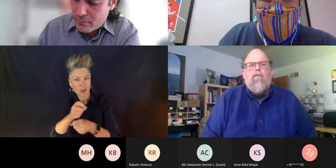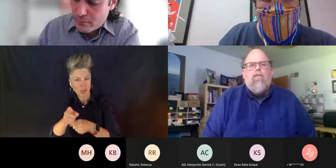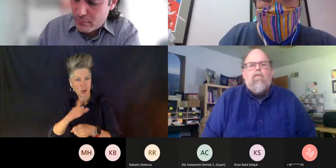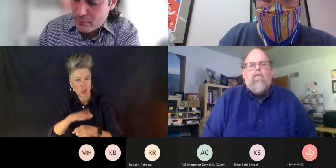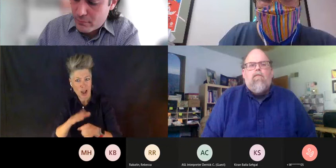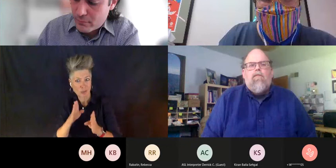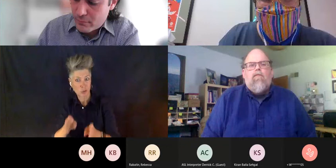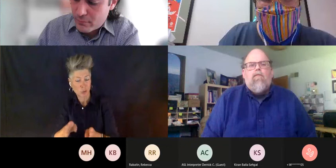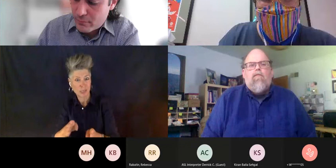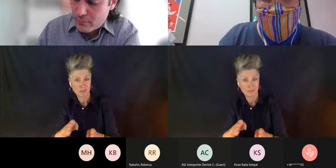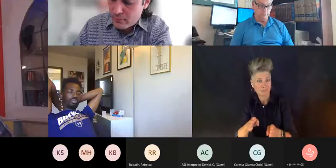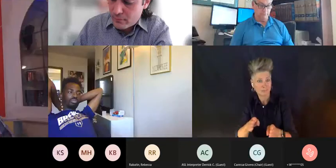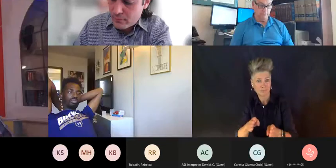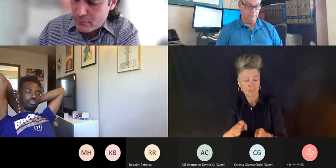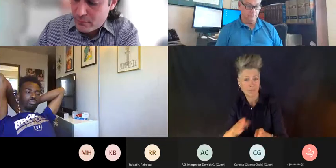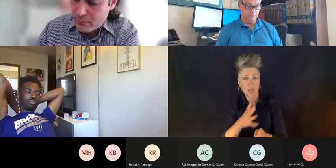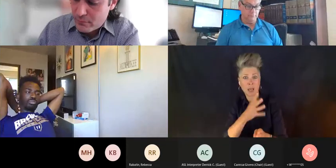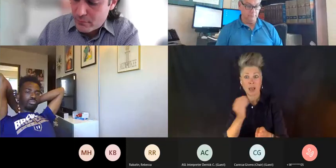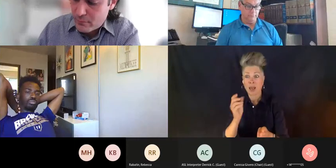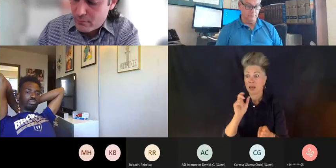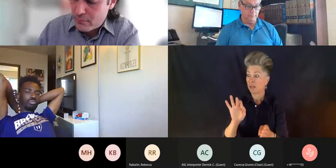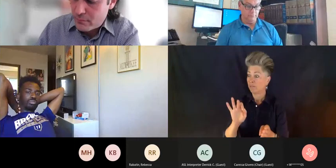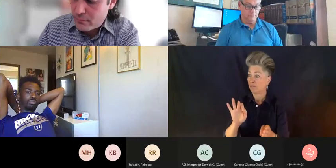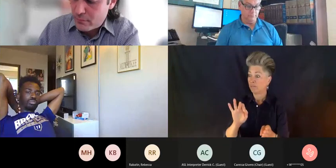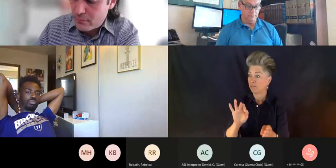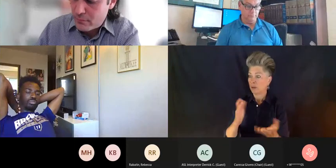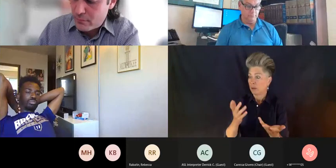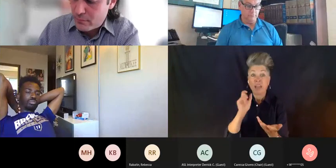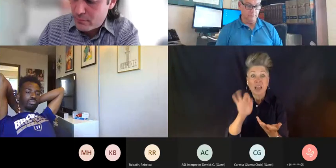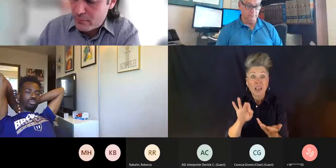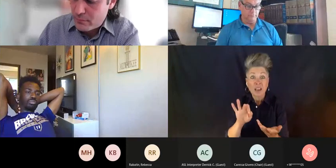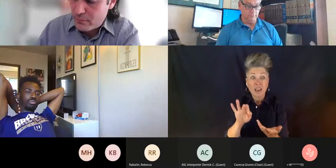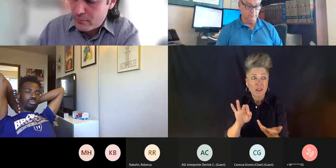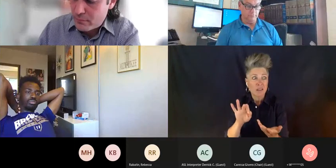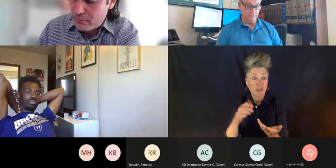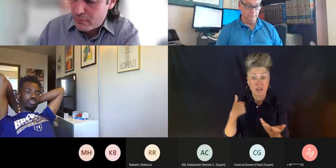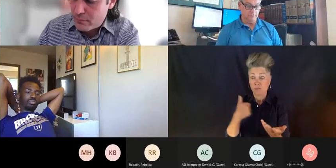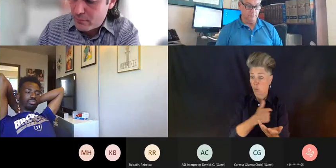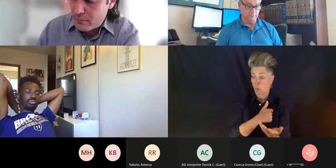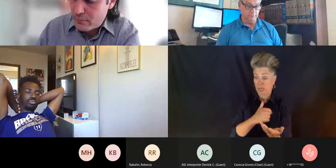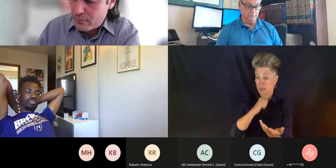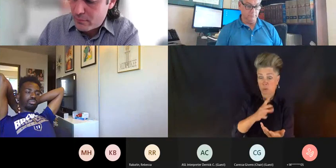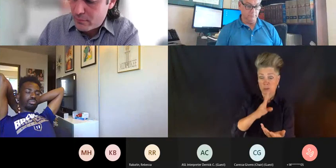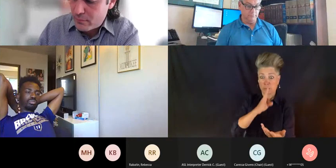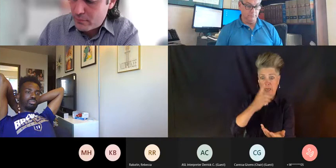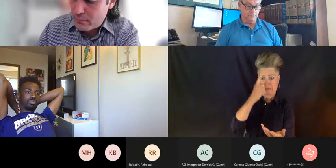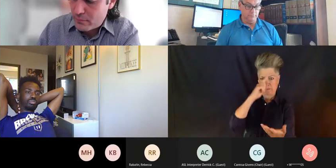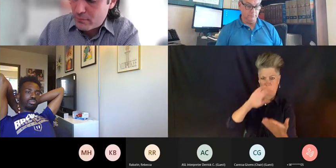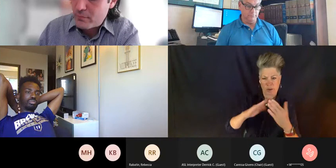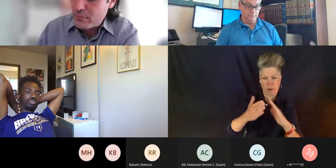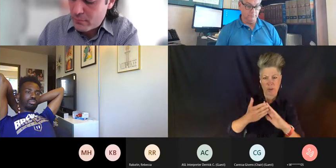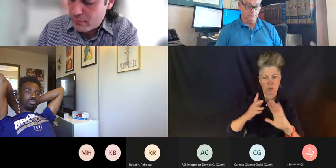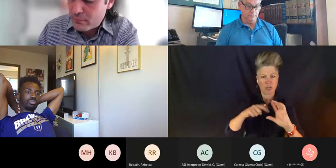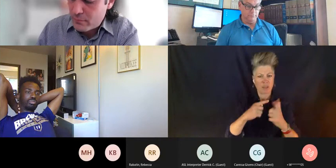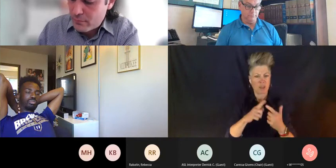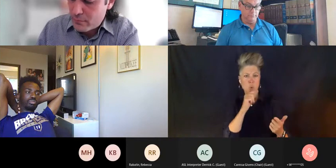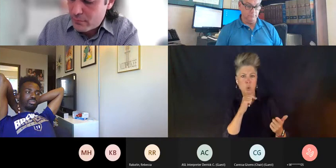And I think if no one else, who else would be speaking for the community if not the Bike Ped Task